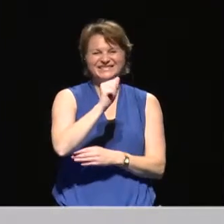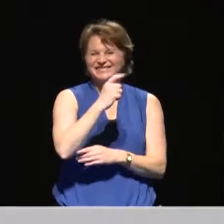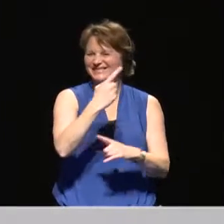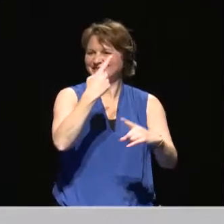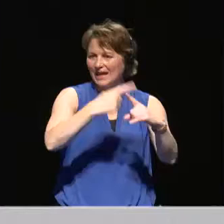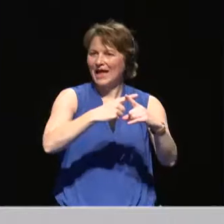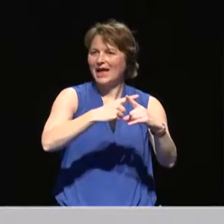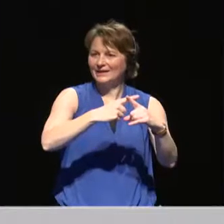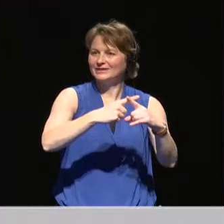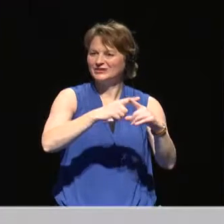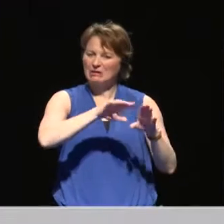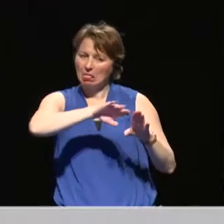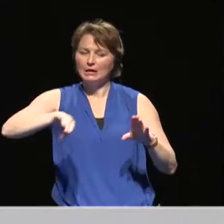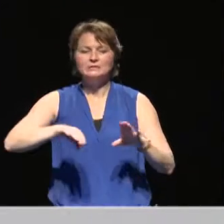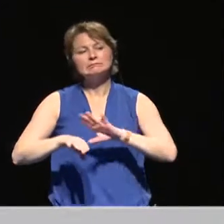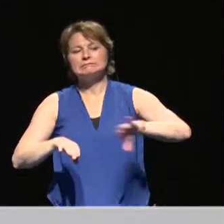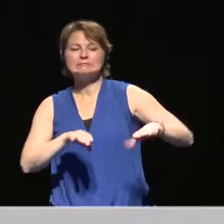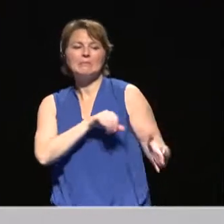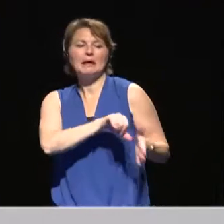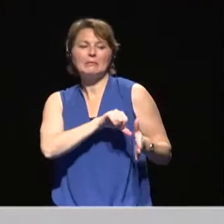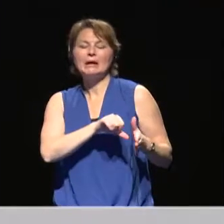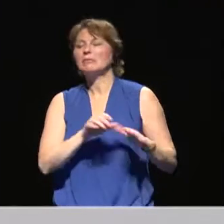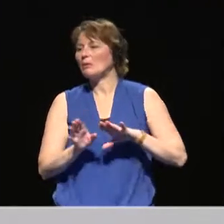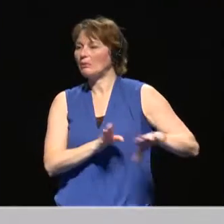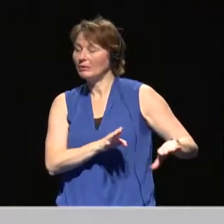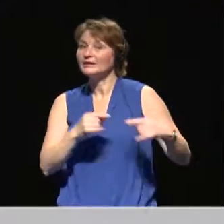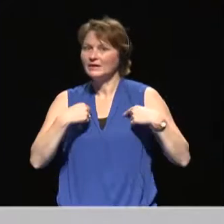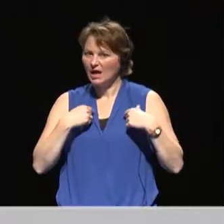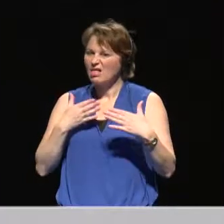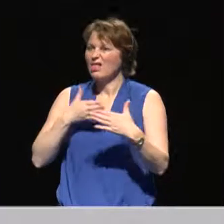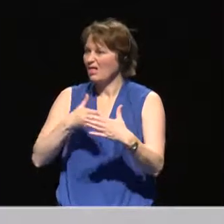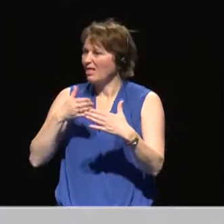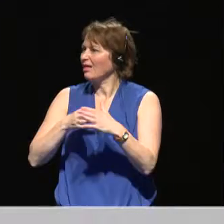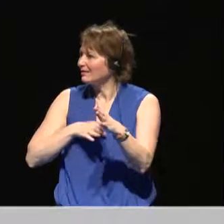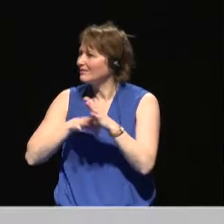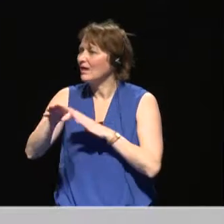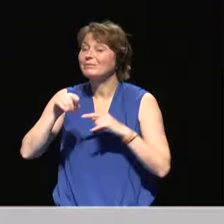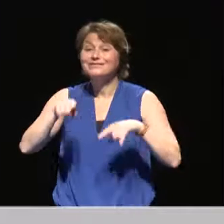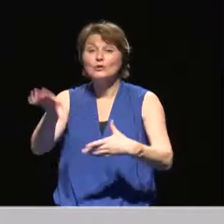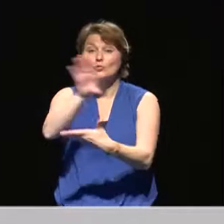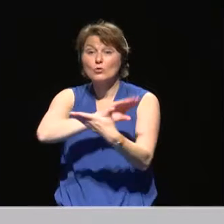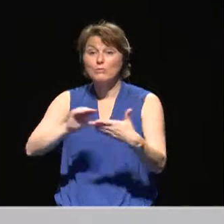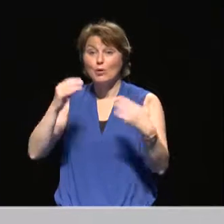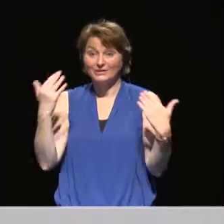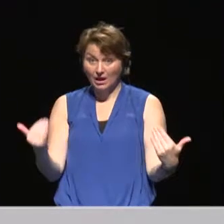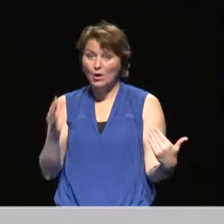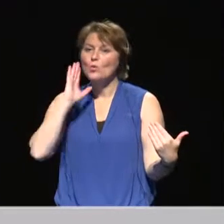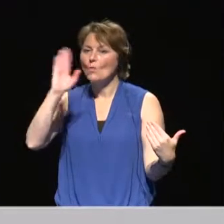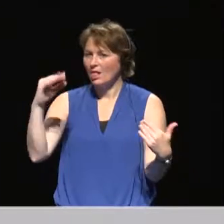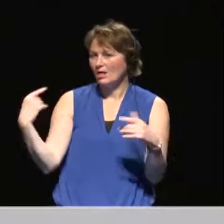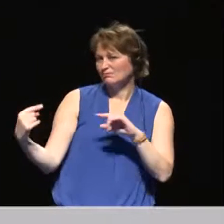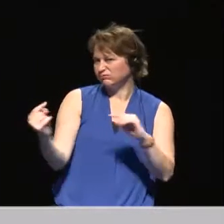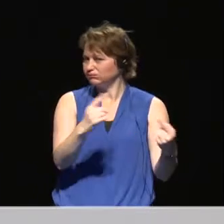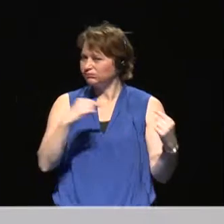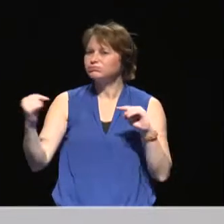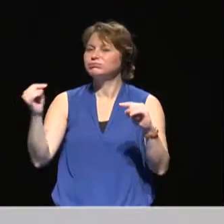how this is hampering development. This report is going to be debated now in the plenary, so it's